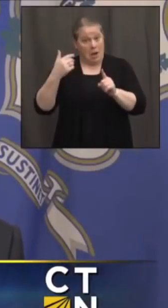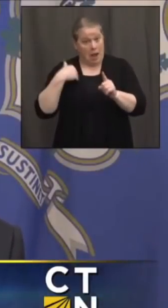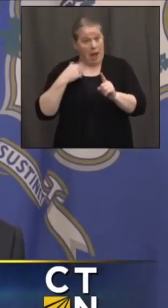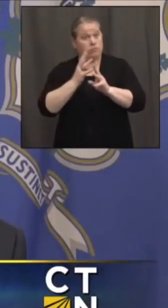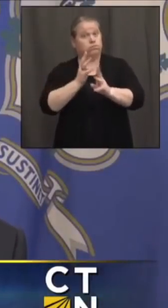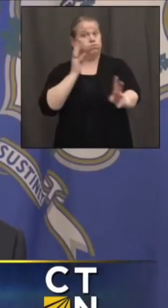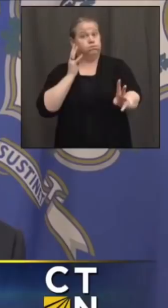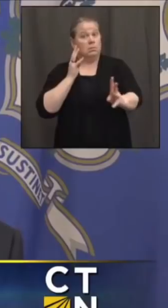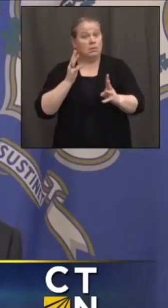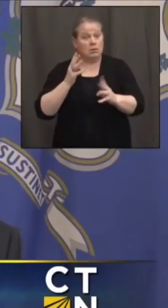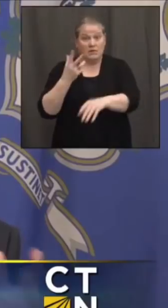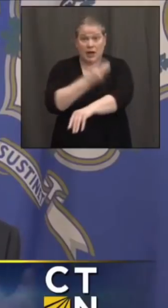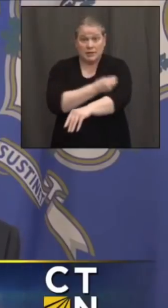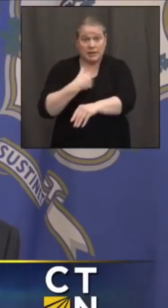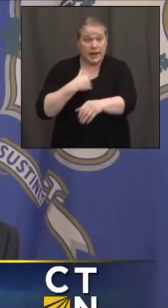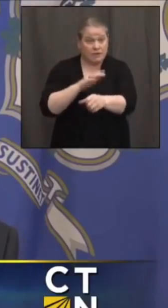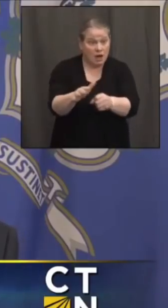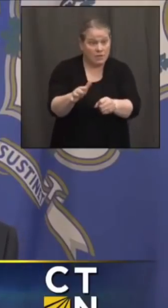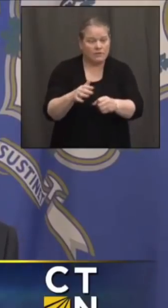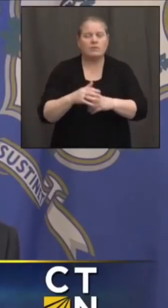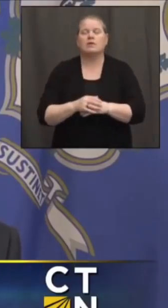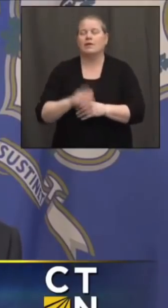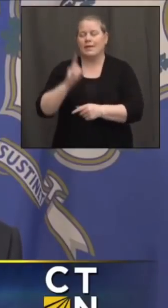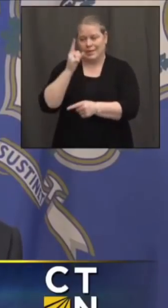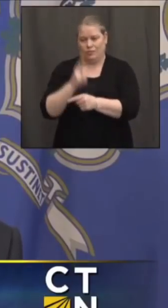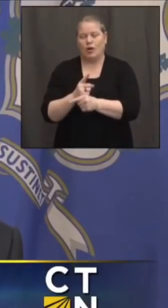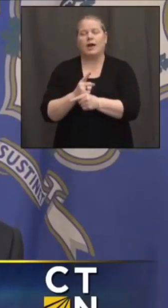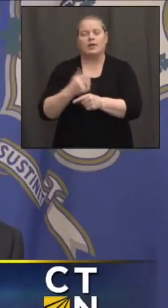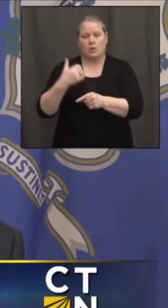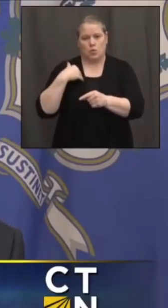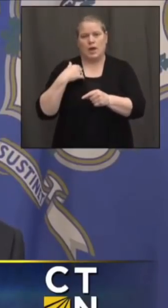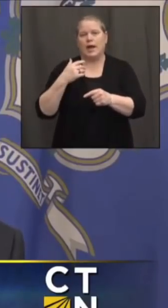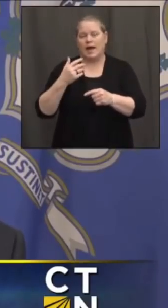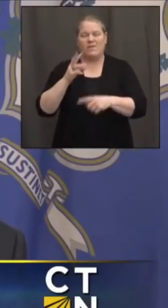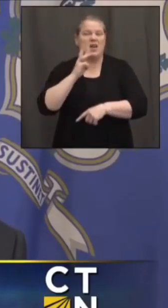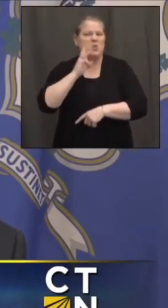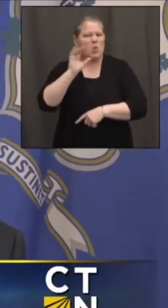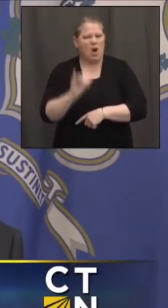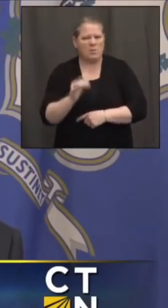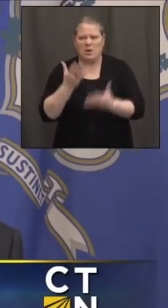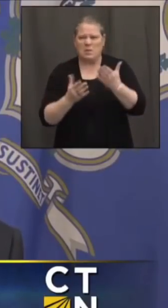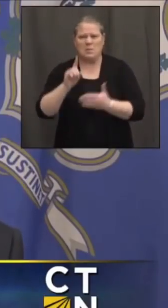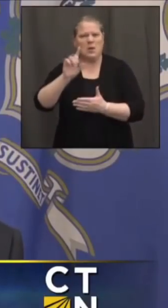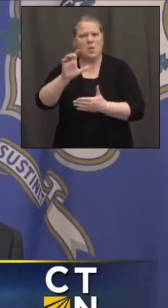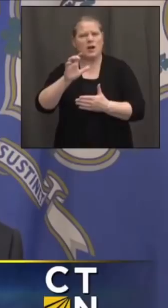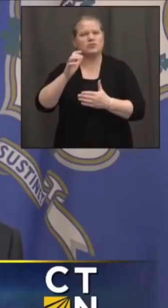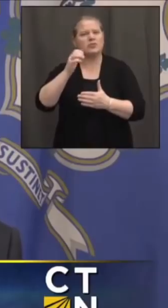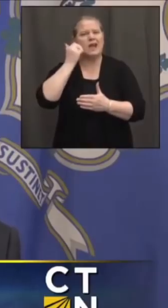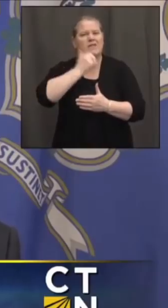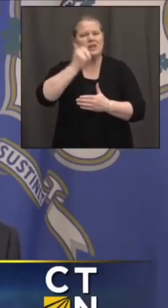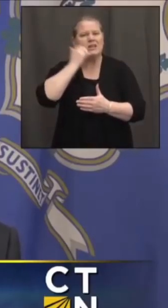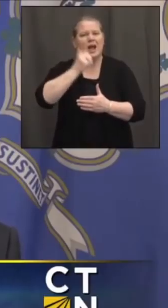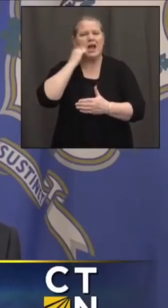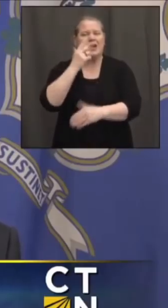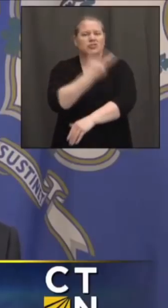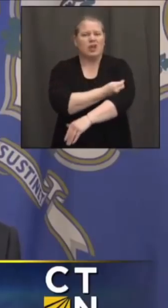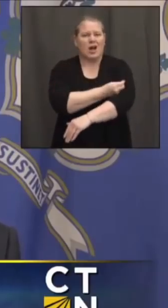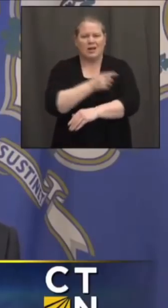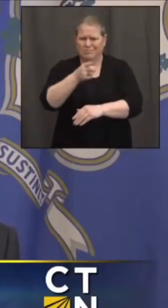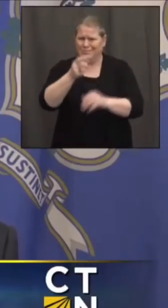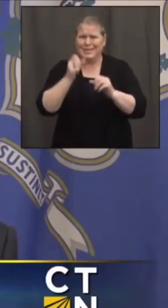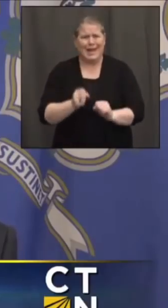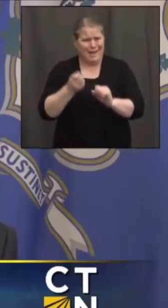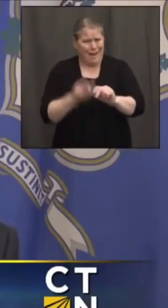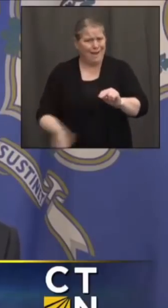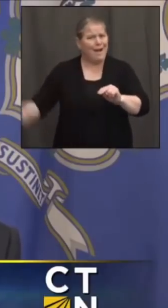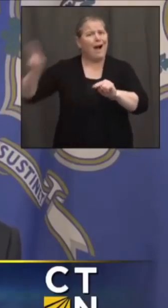as we've got now. Down in Waterbury, they're getting whatever it is, maybe 100 a day, and they could do 10 times the amount.